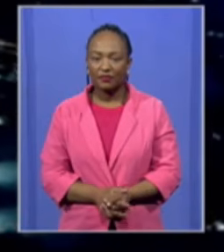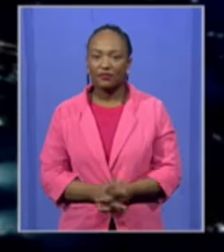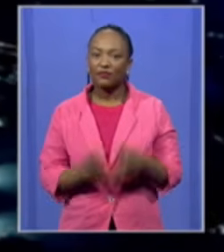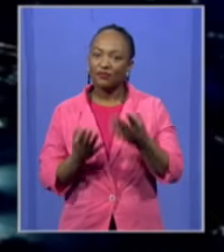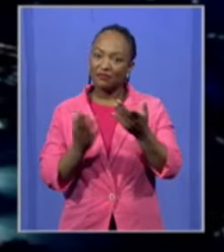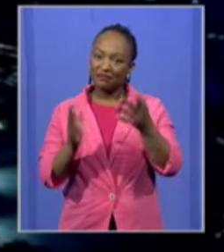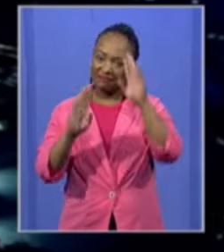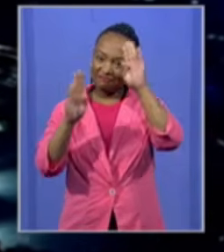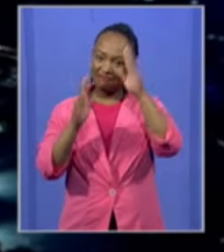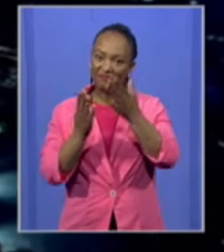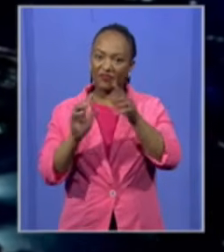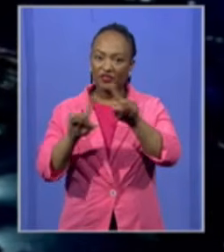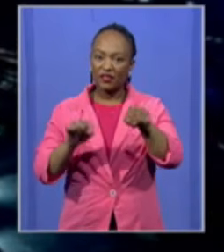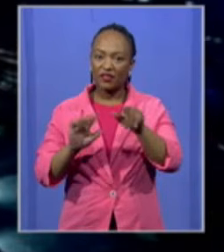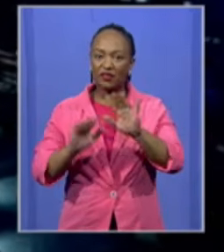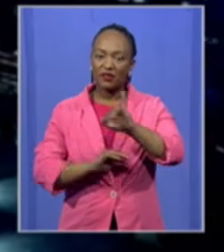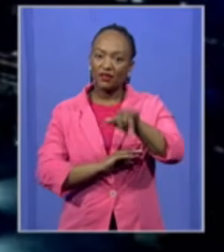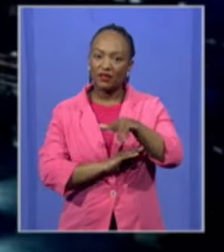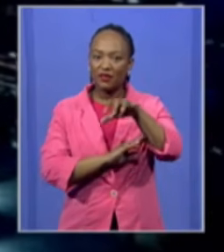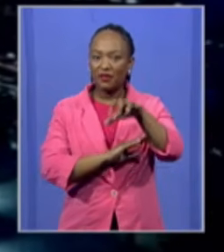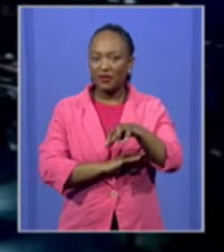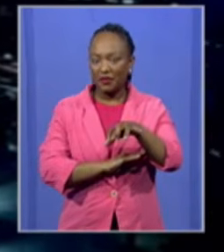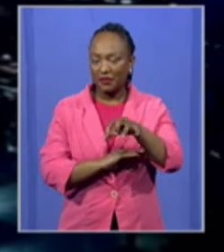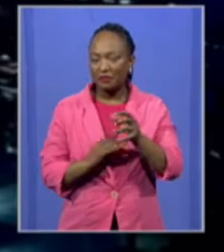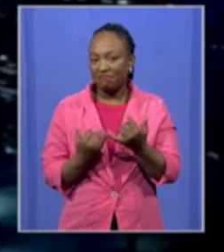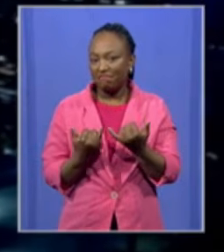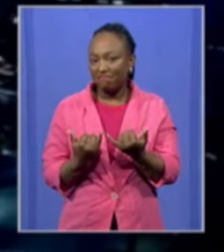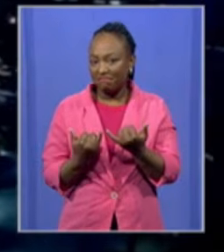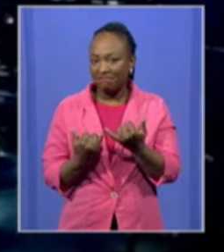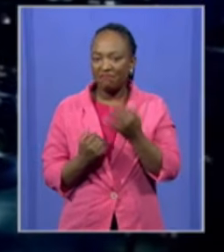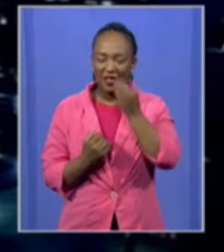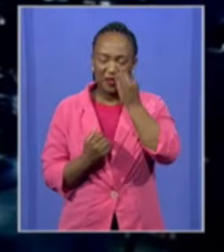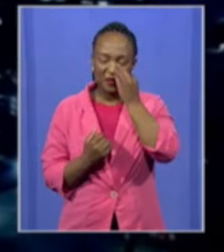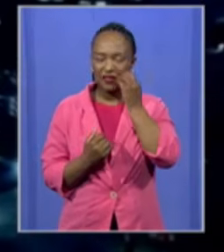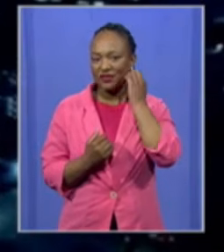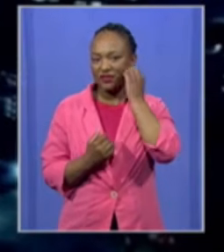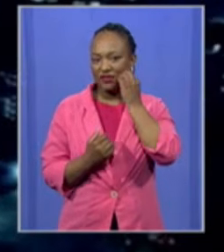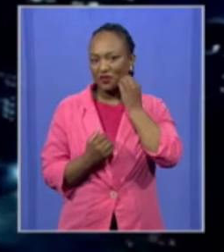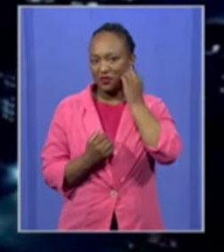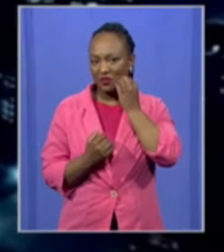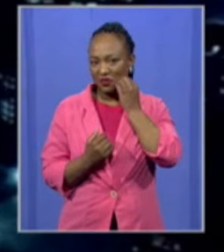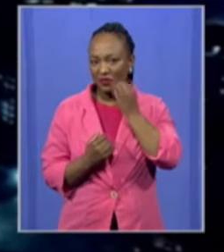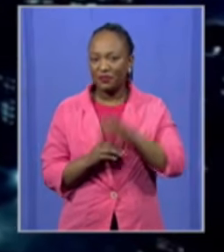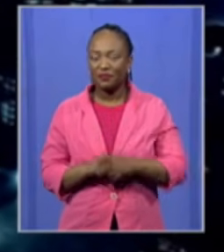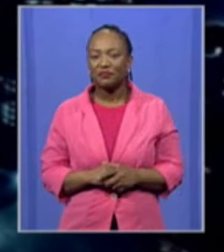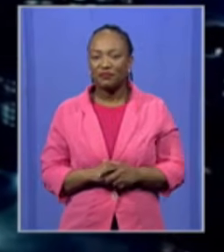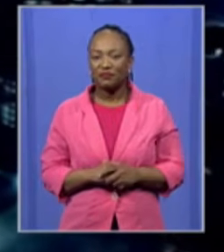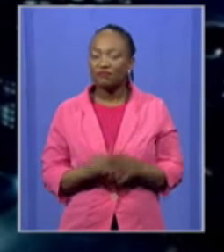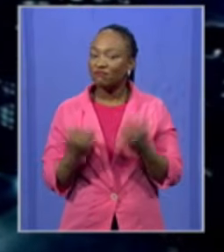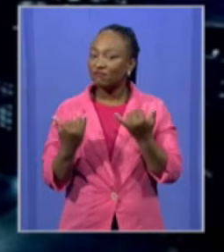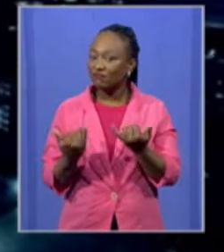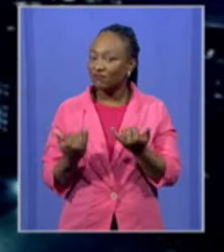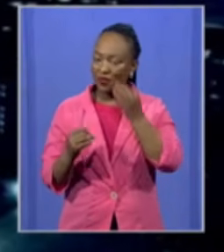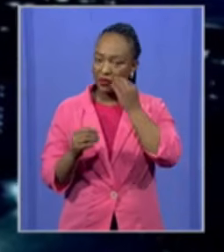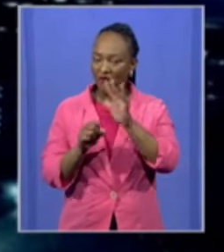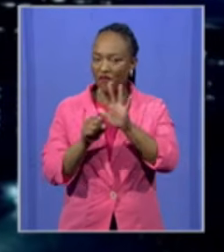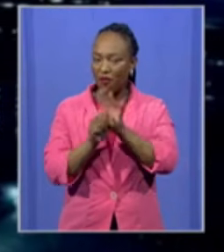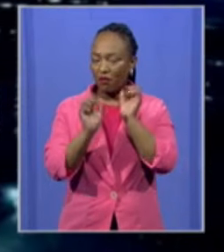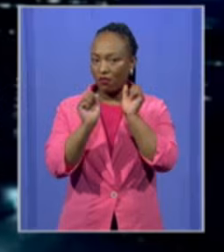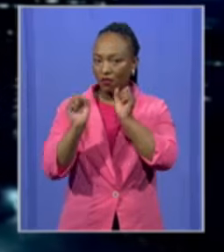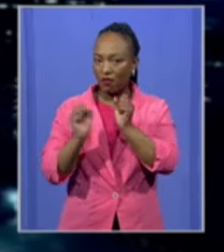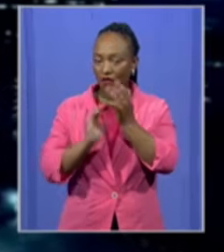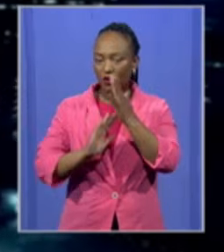kotloloho ho tswa Studio 10 Auckland Park, Johannesburg. Re utlisetsa ditaba ka puo ya Sesotho. Ha re di thakgole ka ho